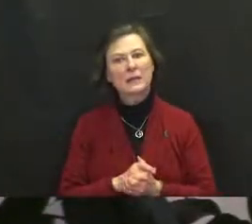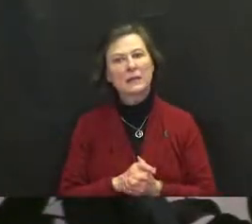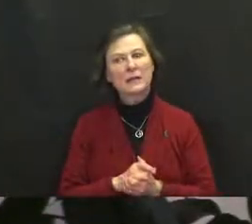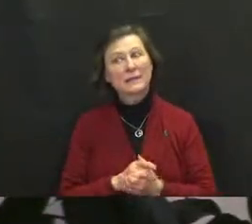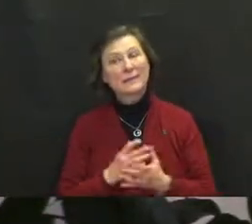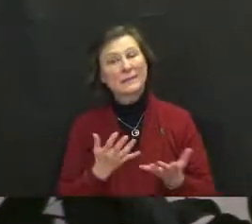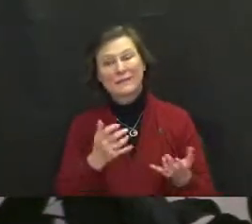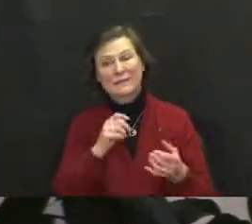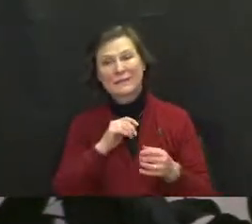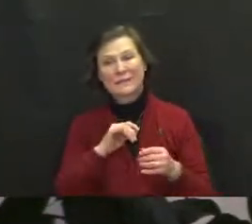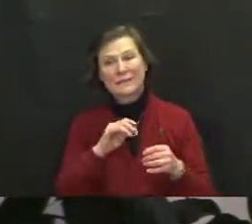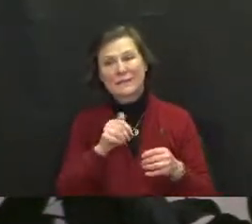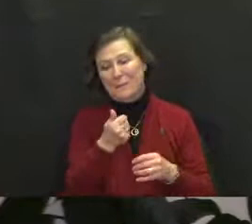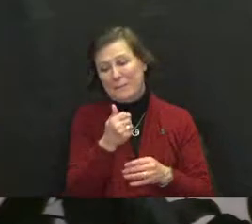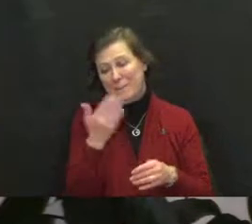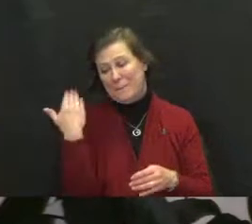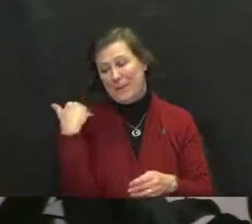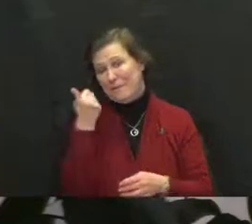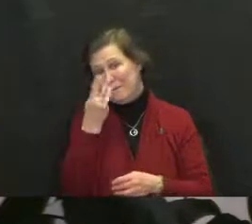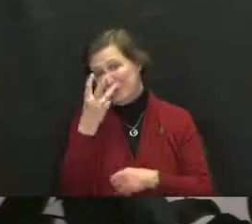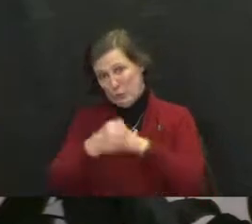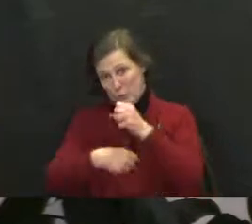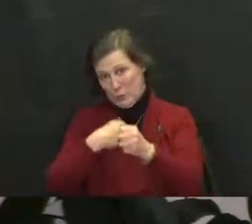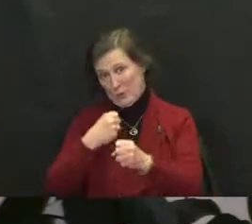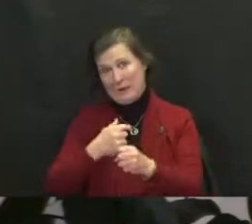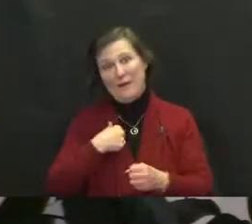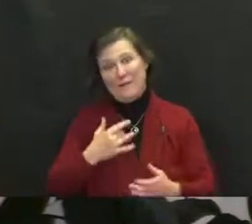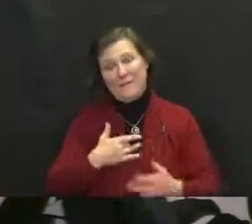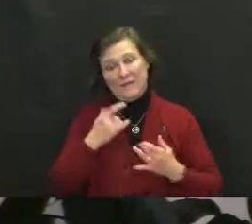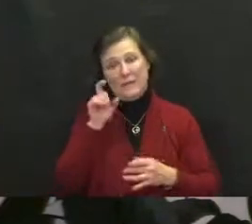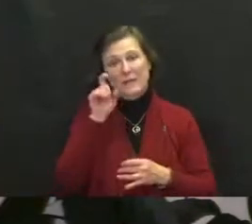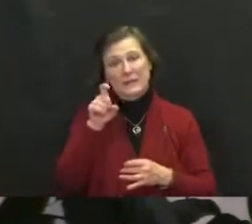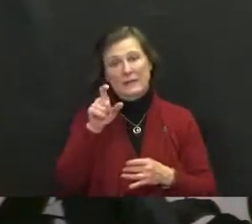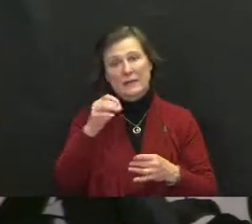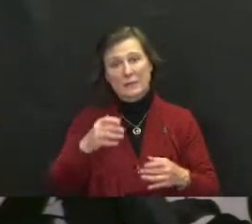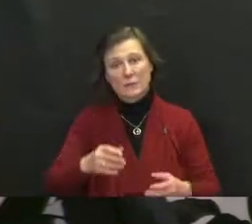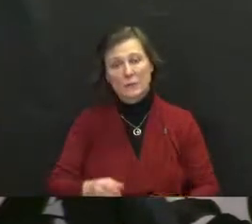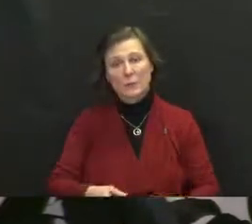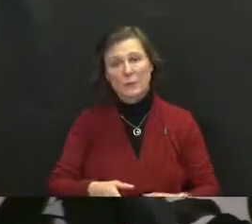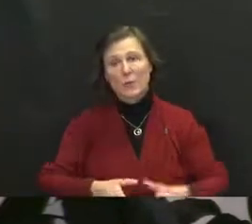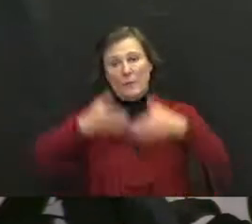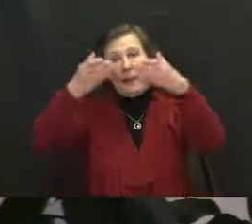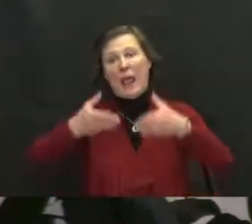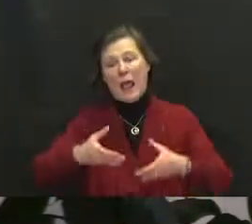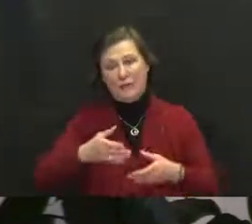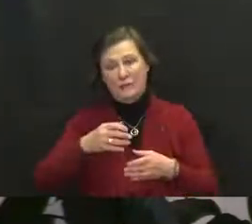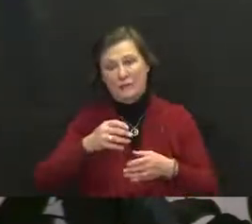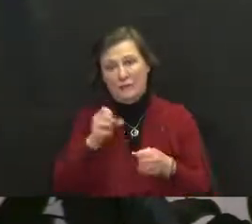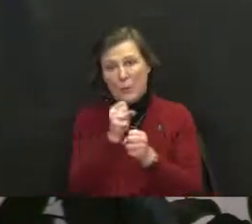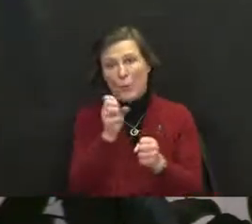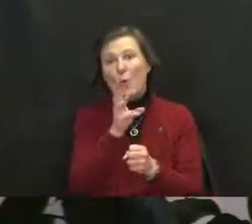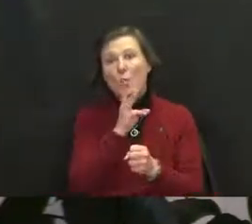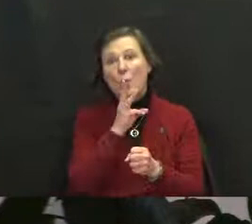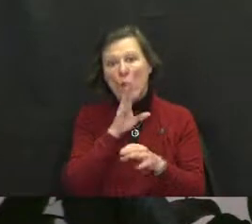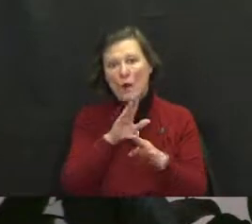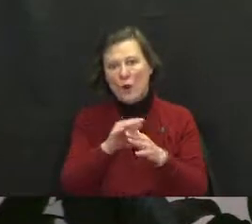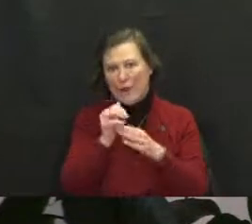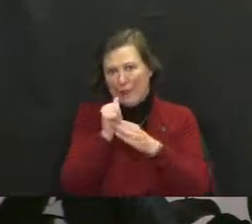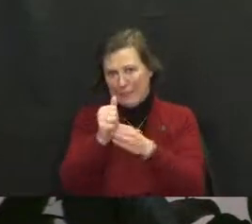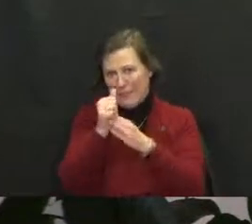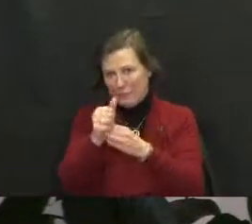Uncharacteristically, in the past couple of years, I have felt the need to splash pails of cold water on the leadership of our